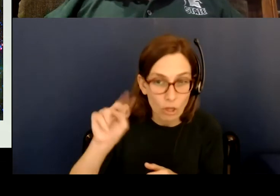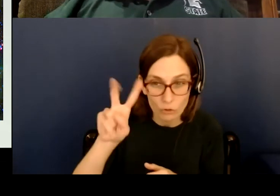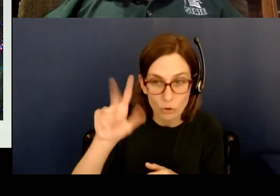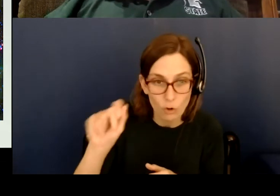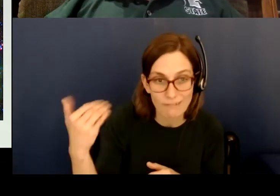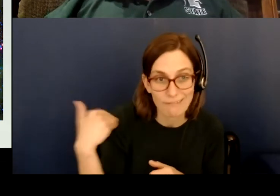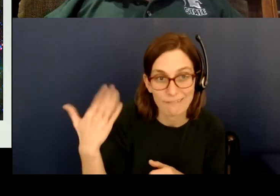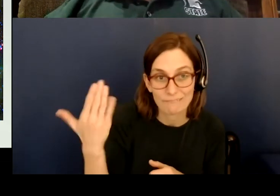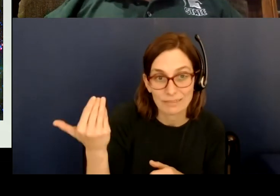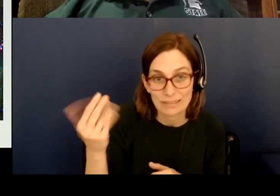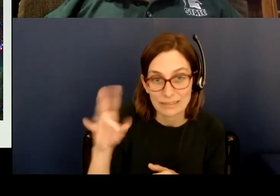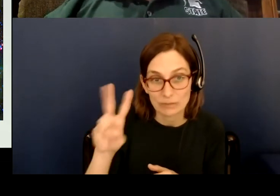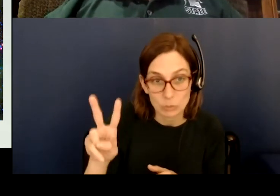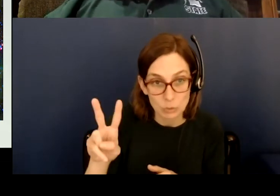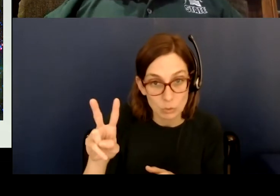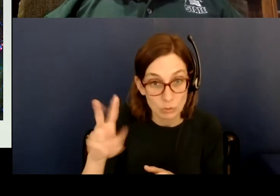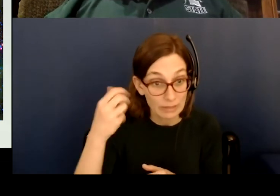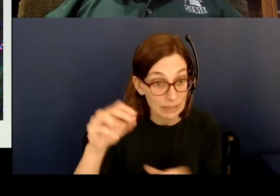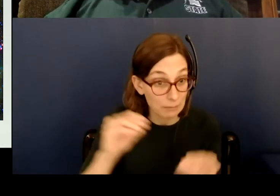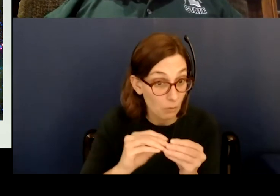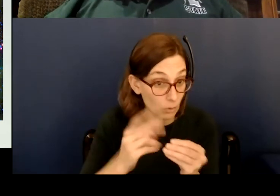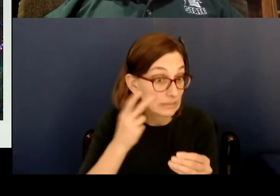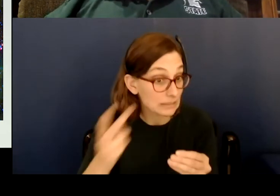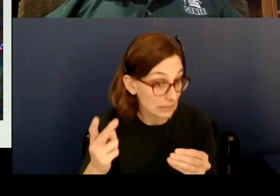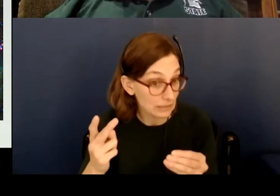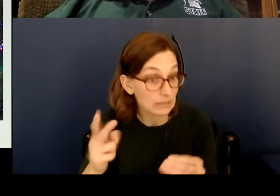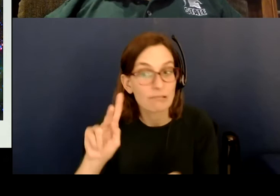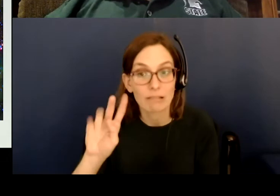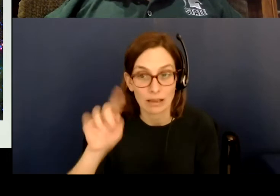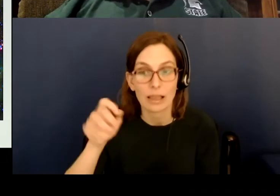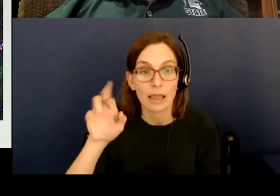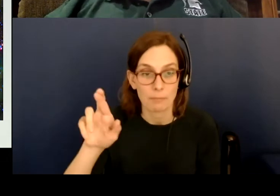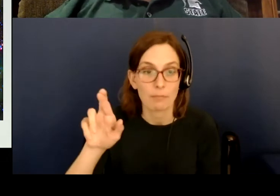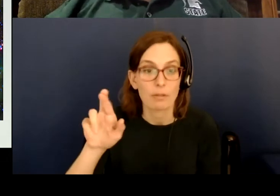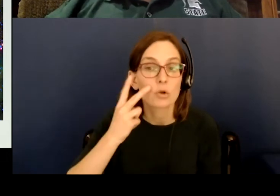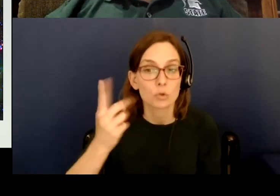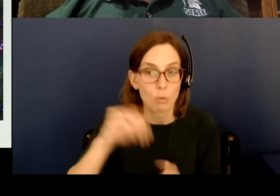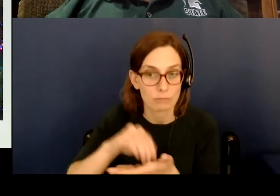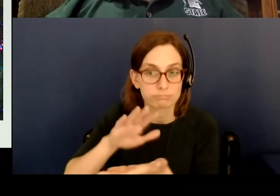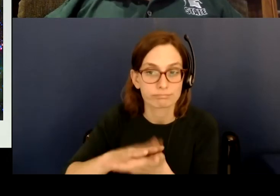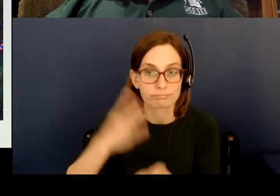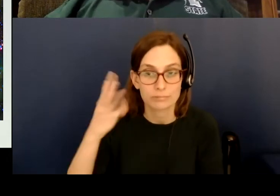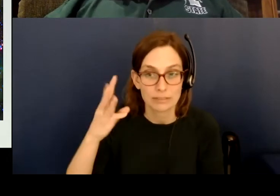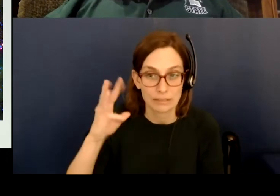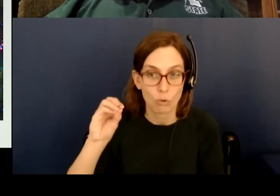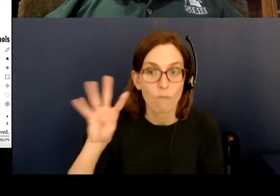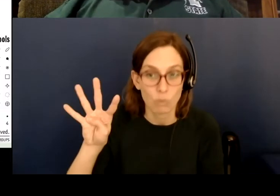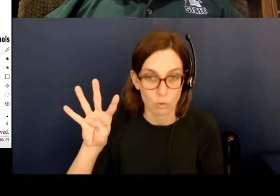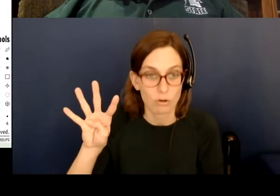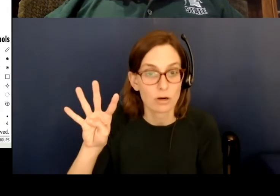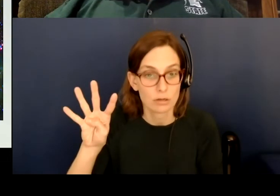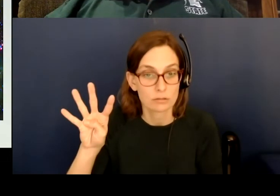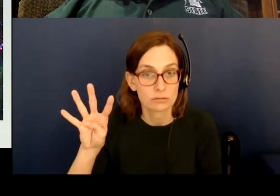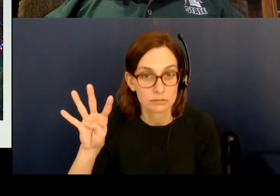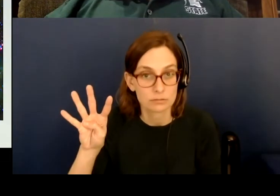Any other naked eye novas to appear? Johannes Kepler saw one and recorded in 1604.